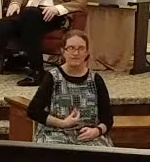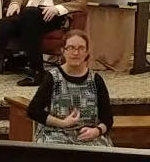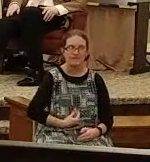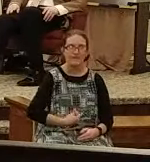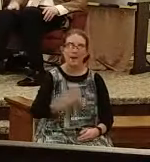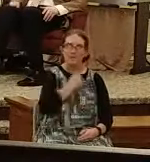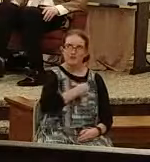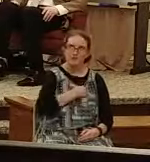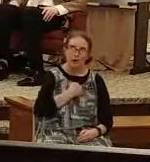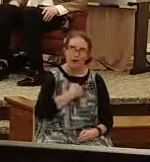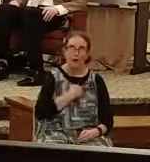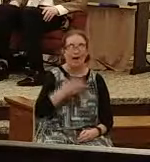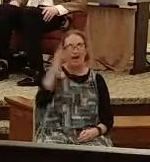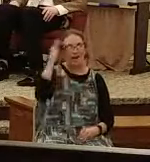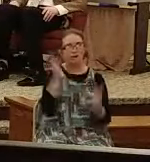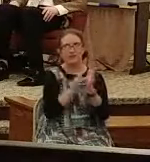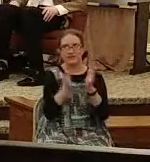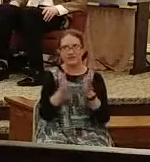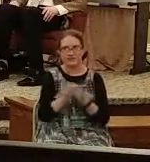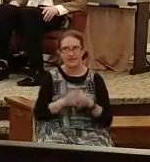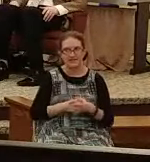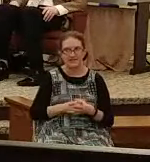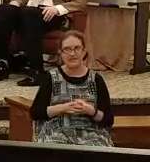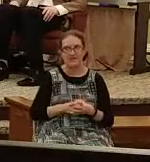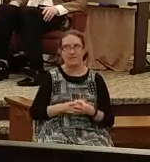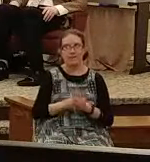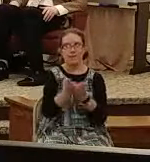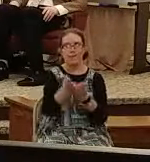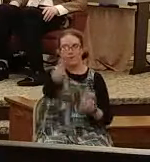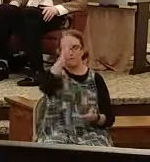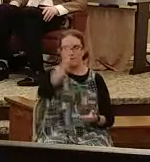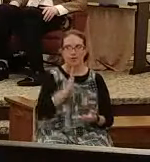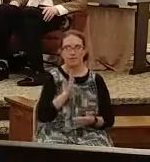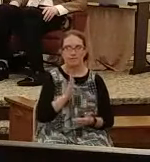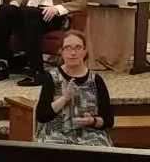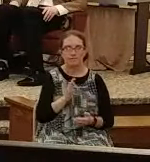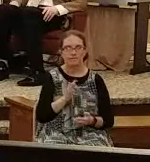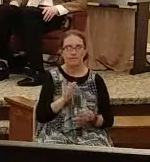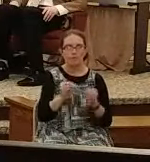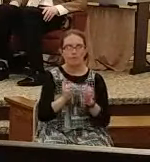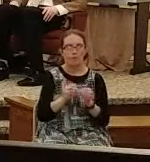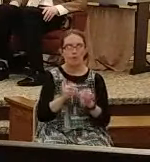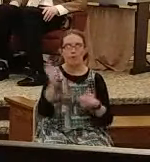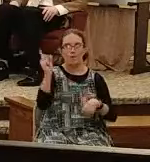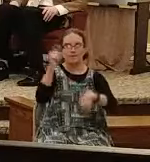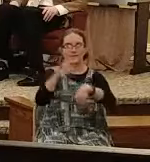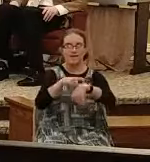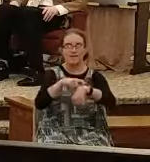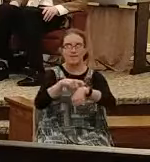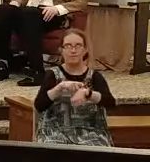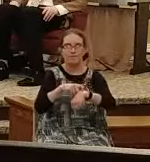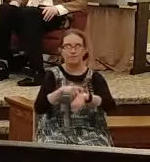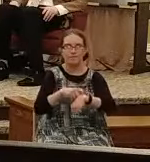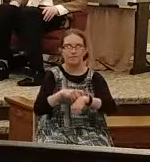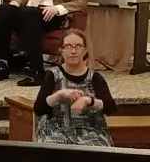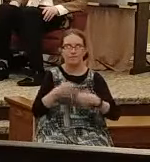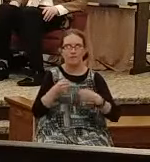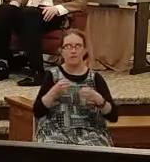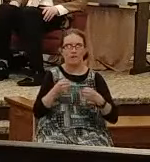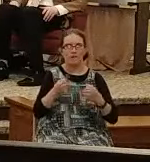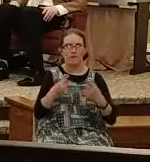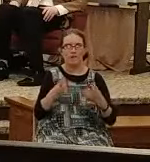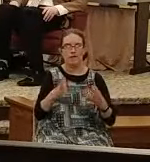I'm sorry, but I know Jesus in the Word of God more than one time. Amen. Multiplied loaves